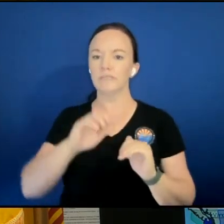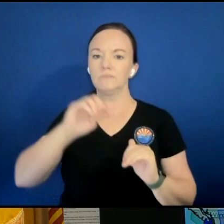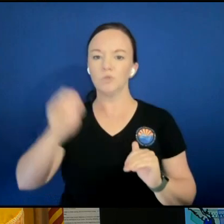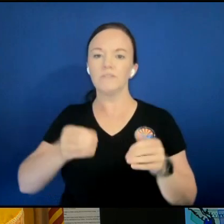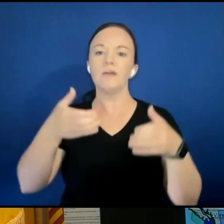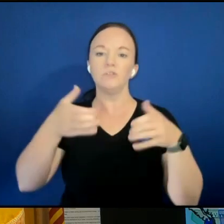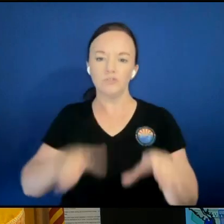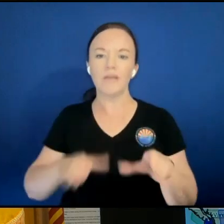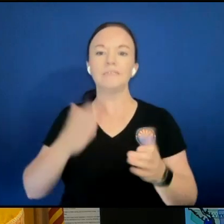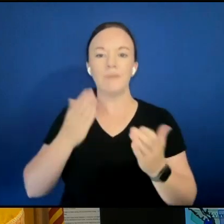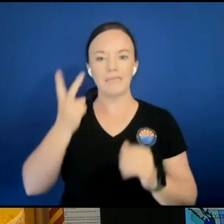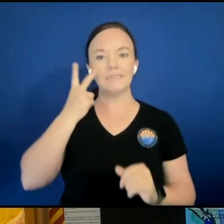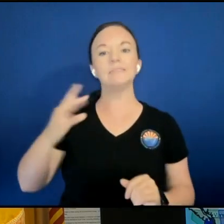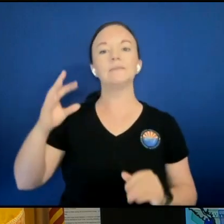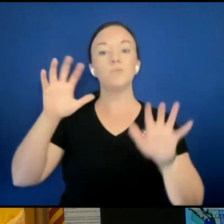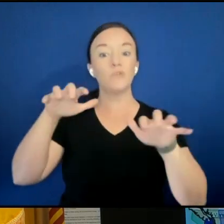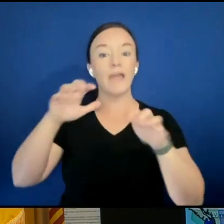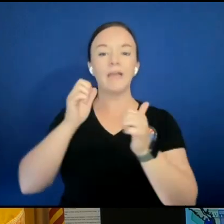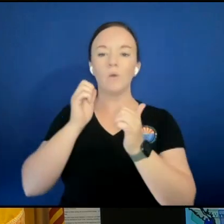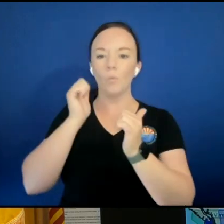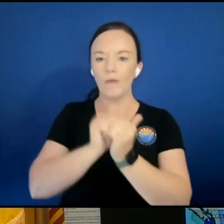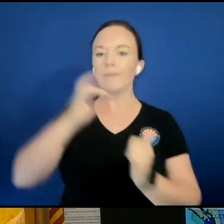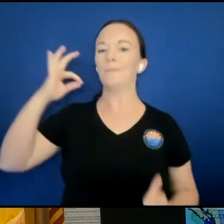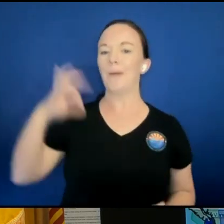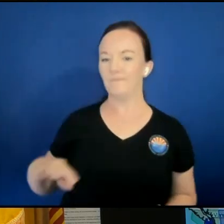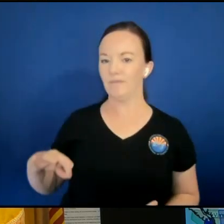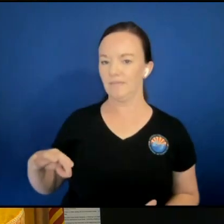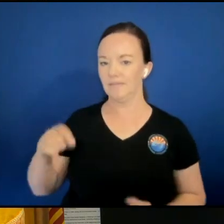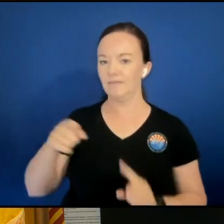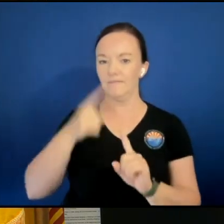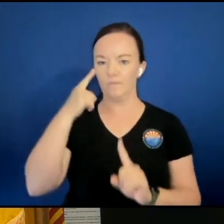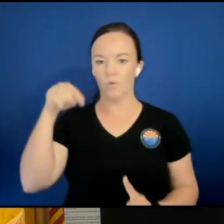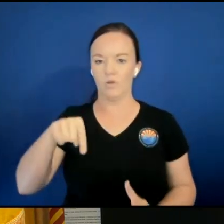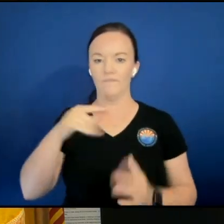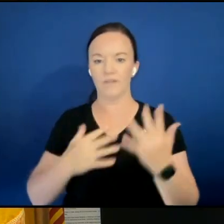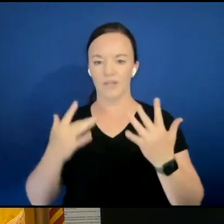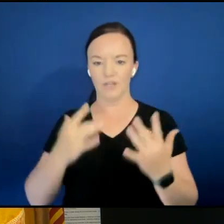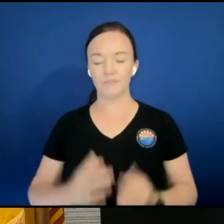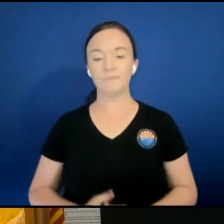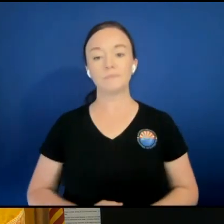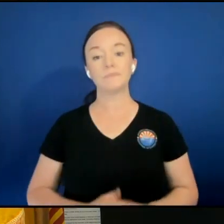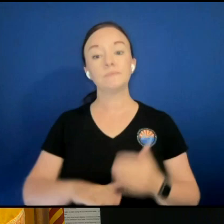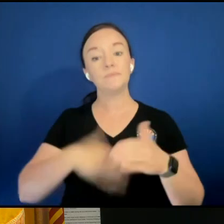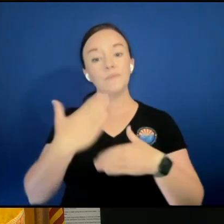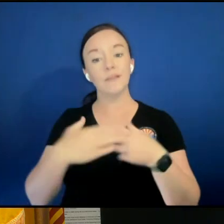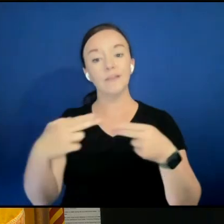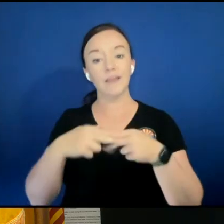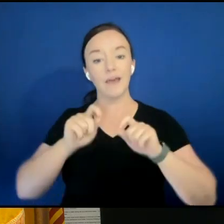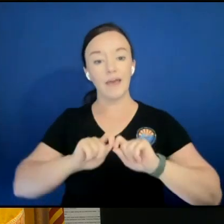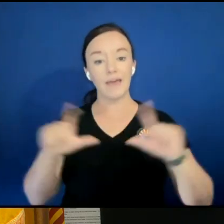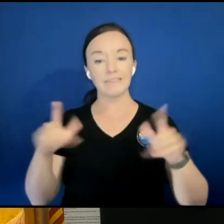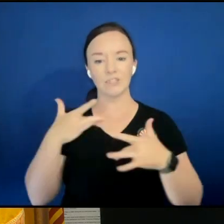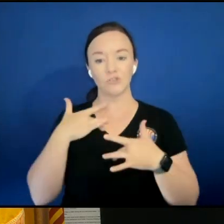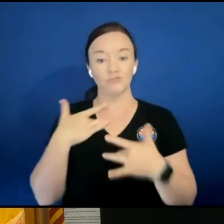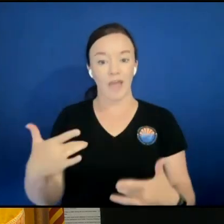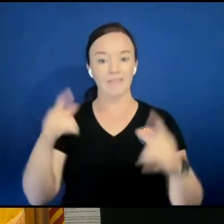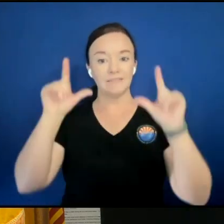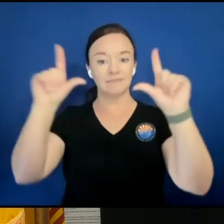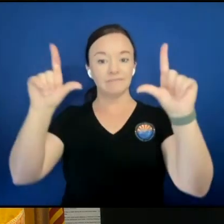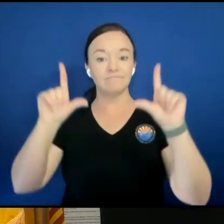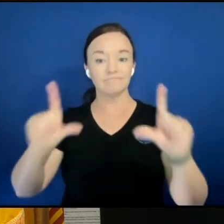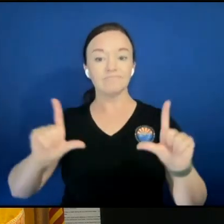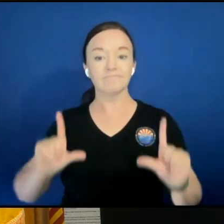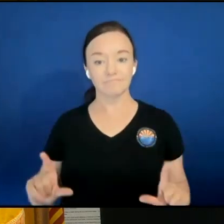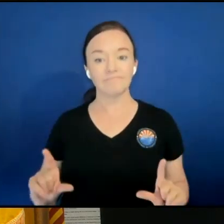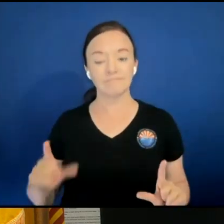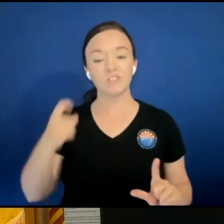some beneficial rain over the fire. So we'll go forward here and take a look at the trends that I just mentioned, how we're going